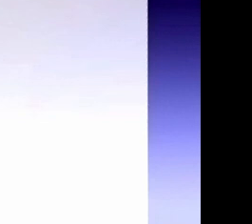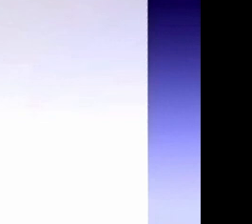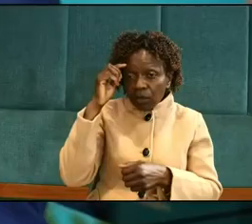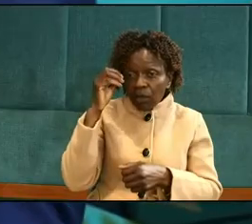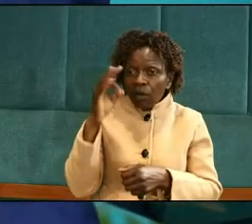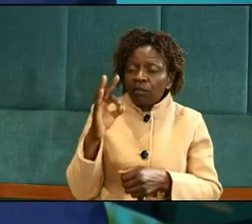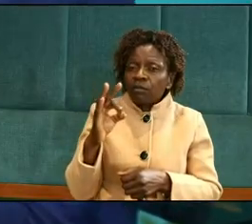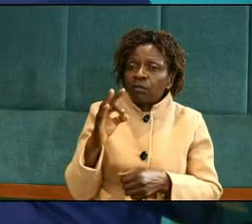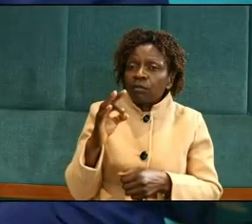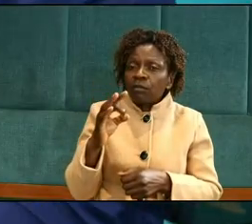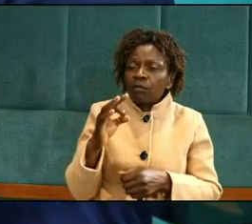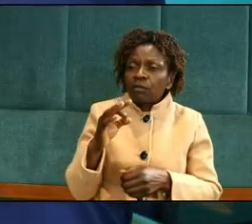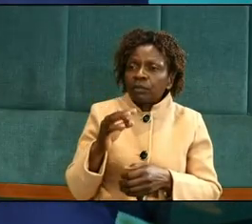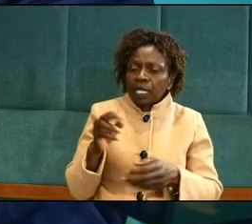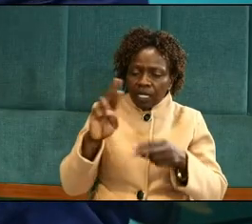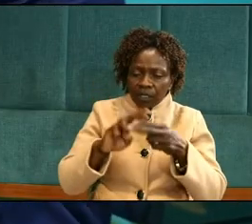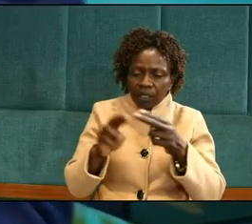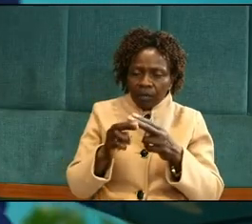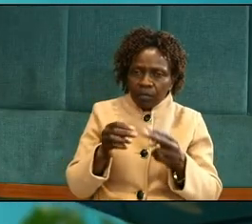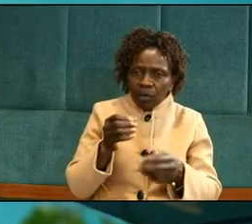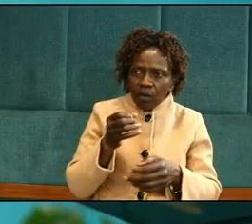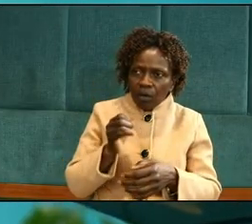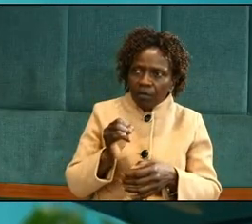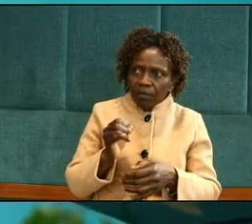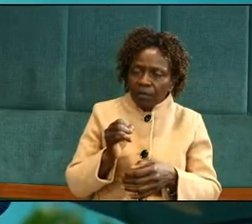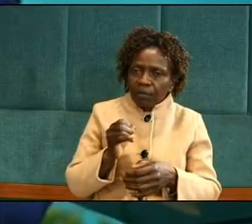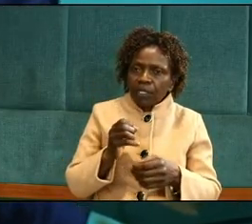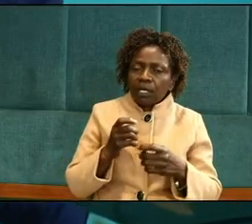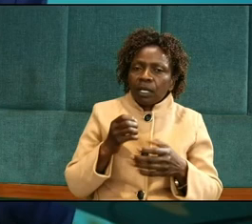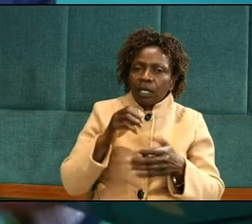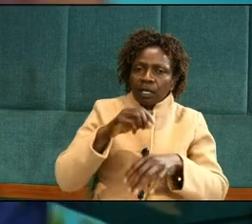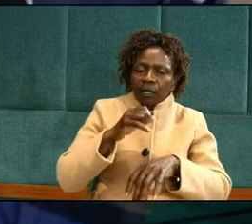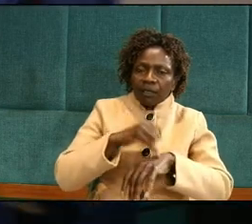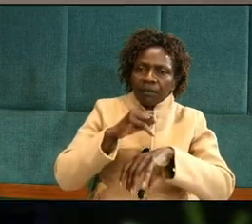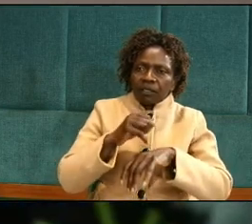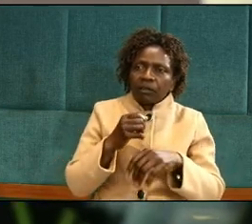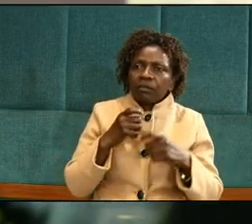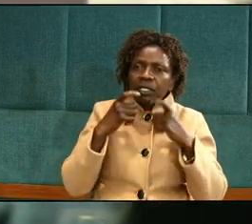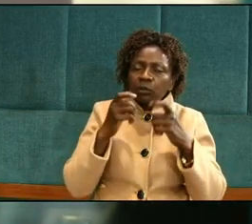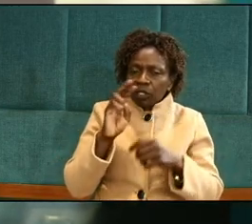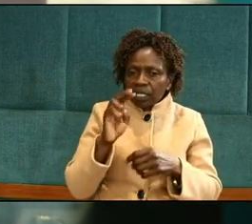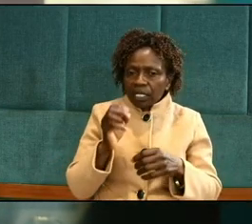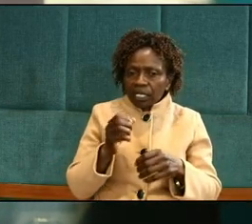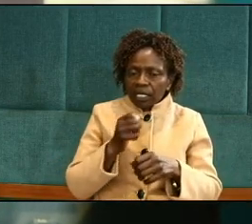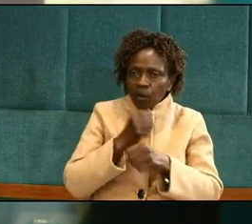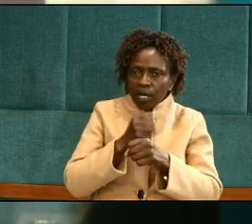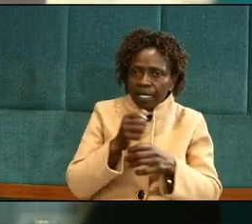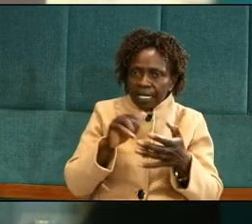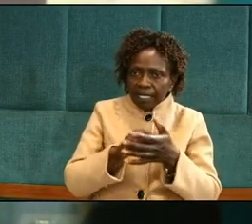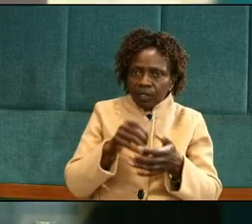the blurriness of life and the effect of sin, we cannot see the ideal that God